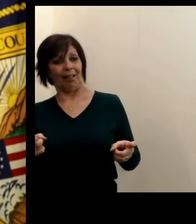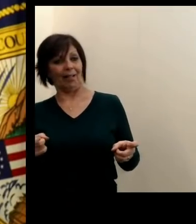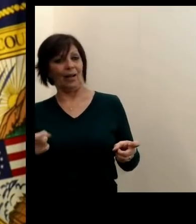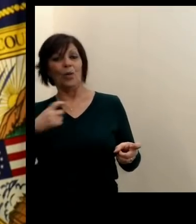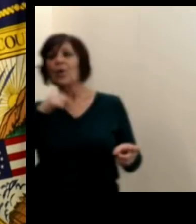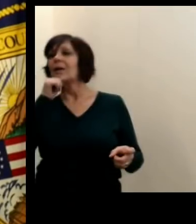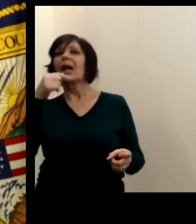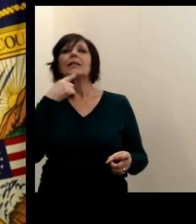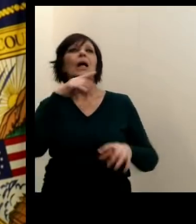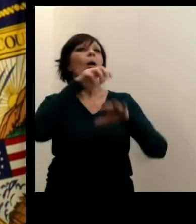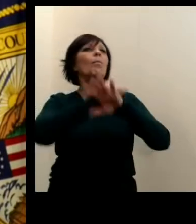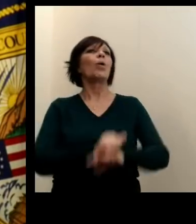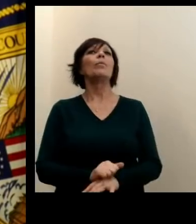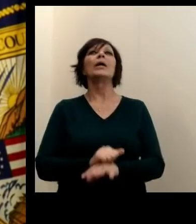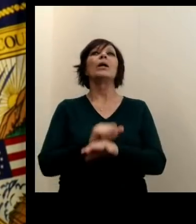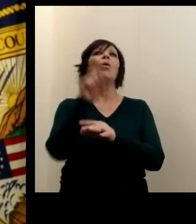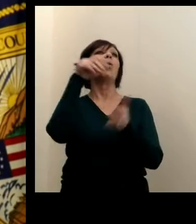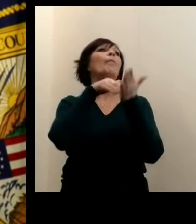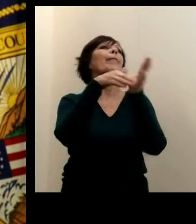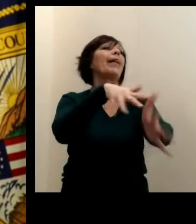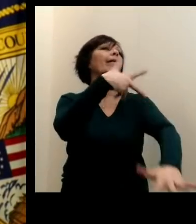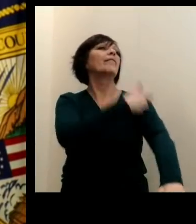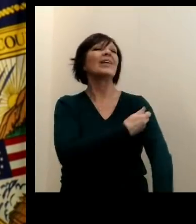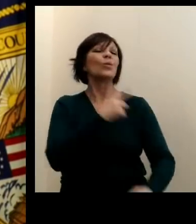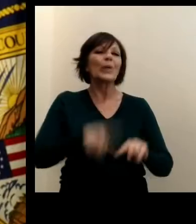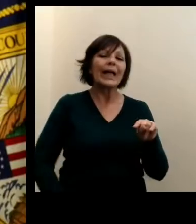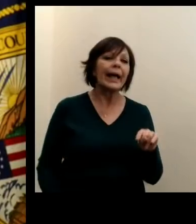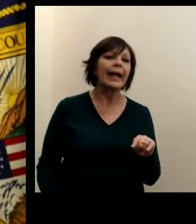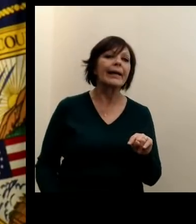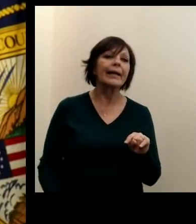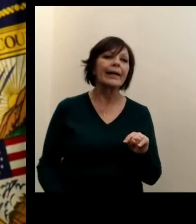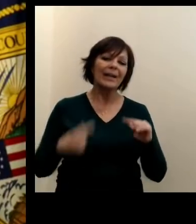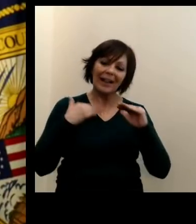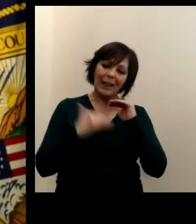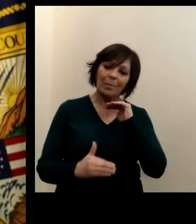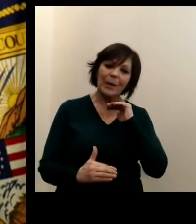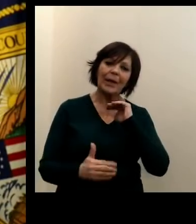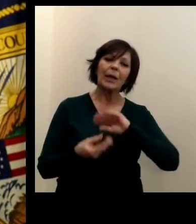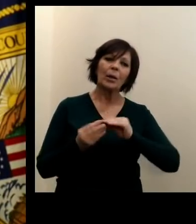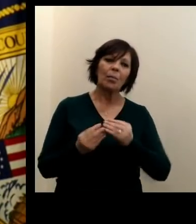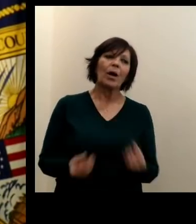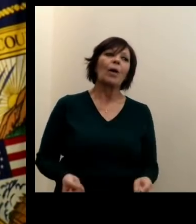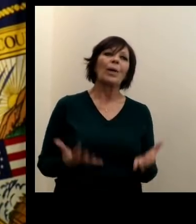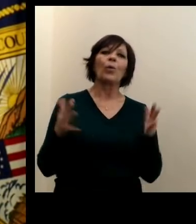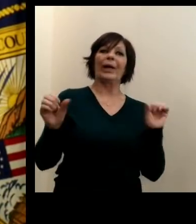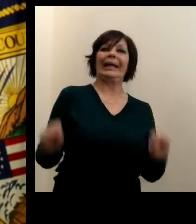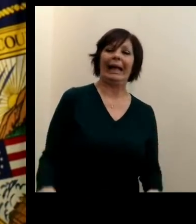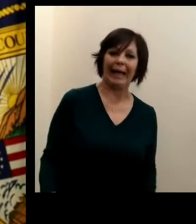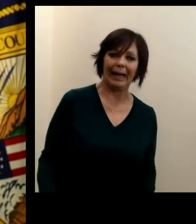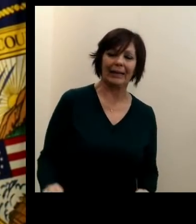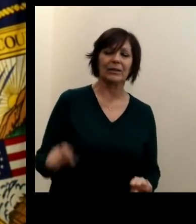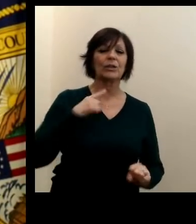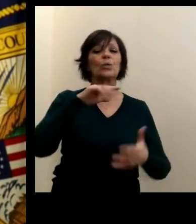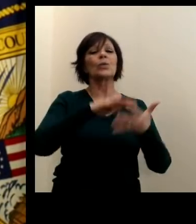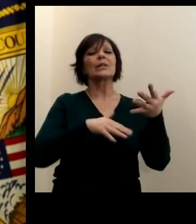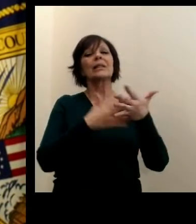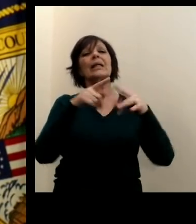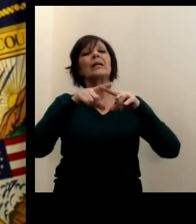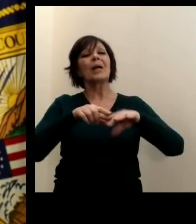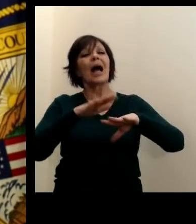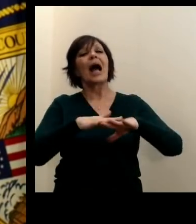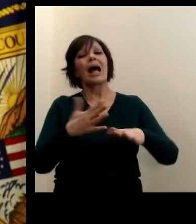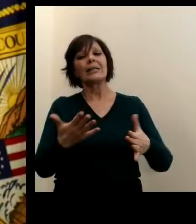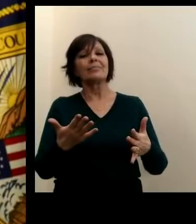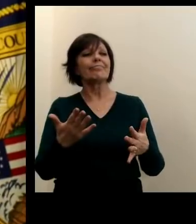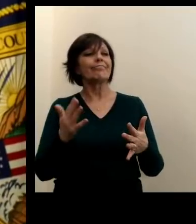not going to say we can do 10,000 vaccines a day when we've been doing 1,200 vaccines a day. So we're scheduling in the future based on what we've been able to